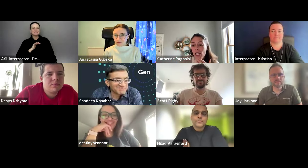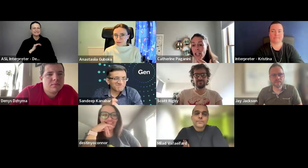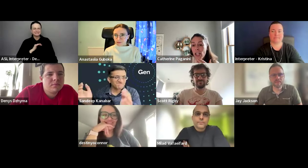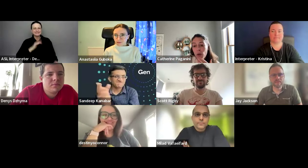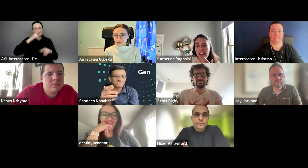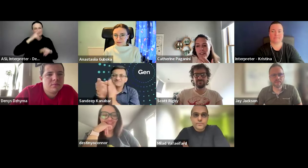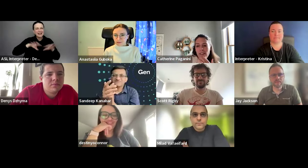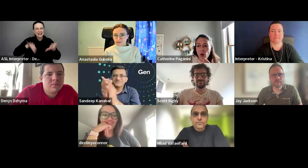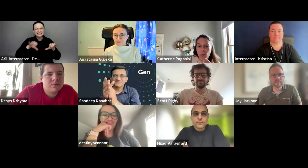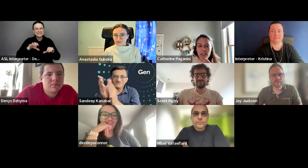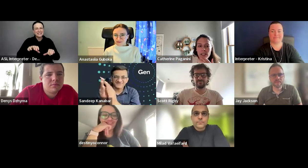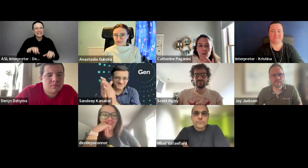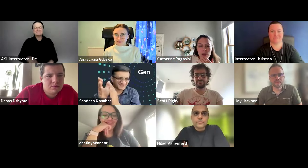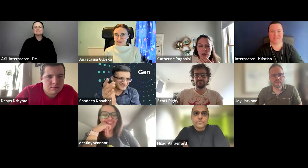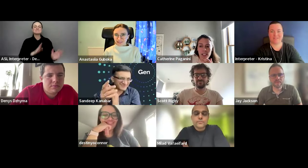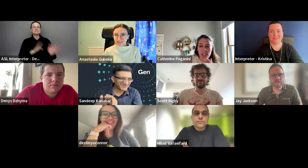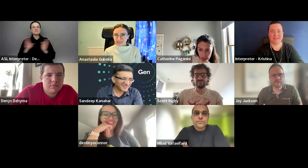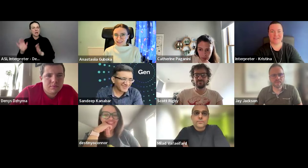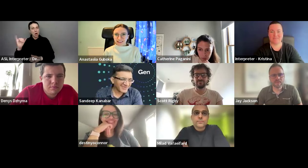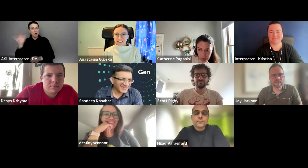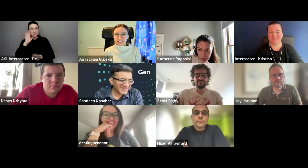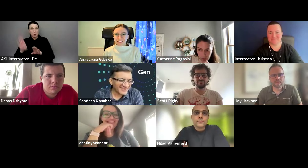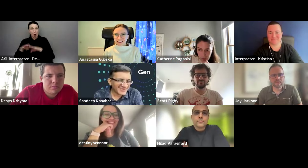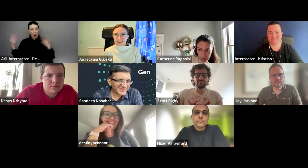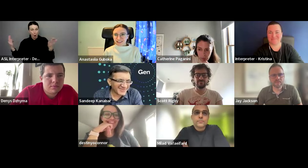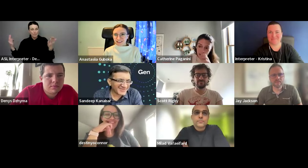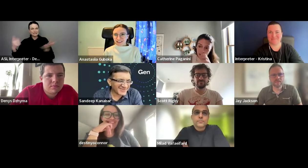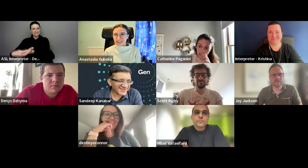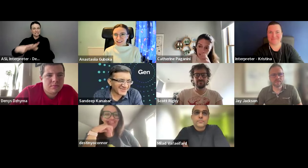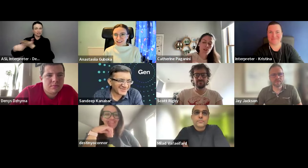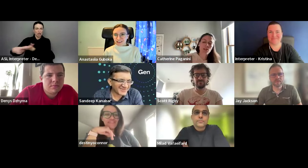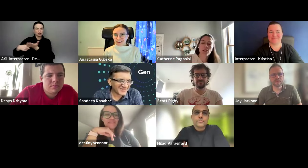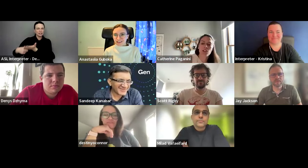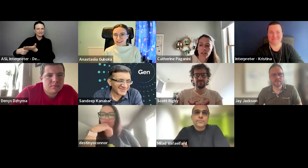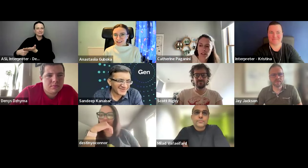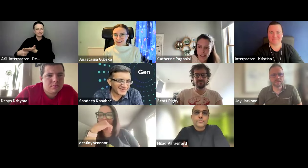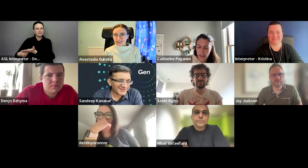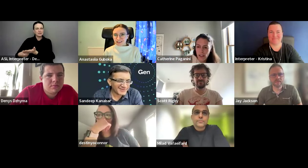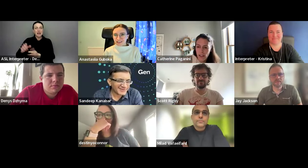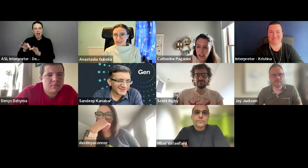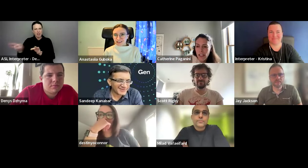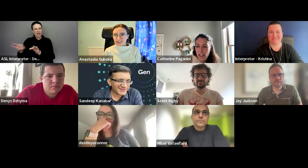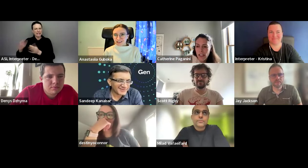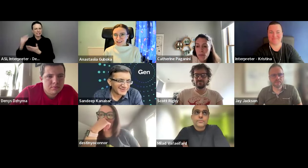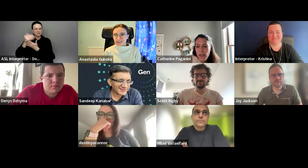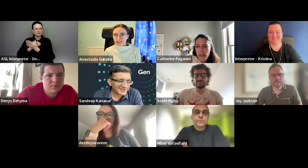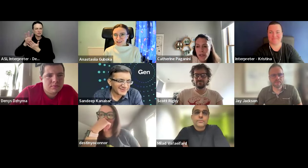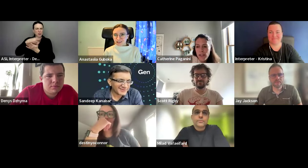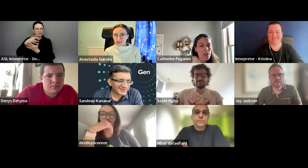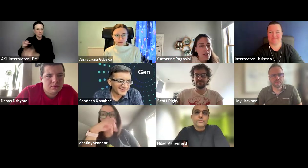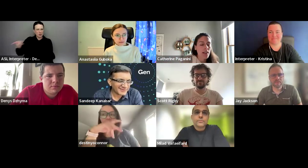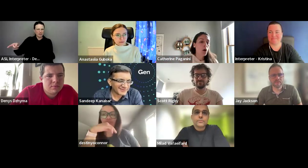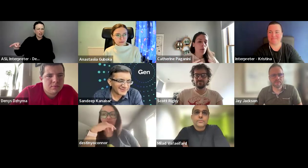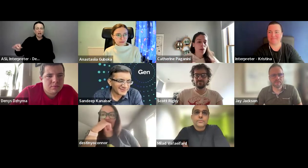Just a fun activity. We're also going to have like an open space discussion. And the links to the schedule are there.